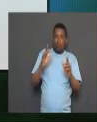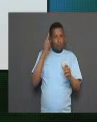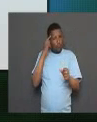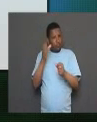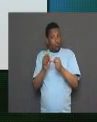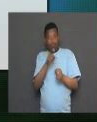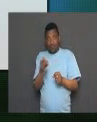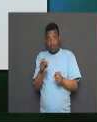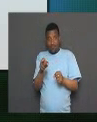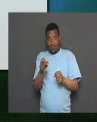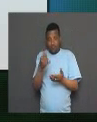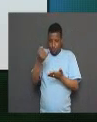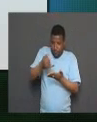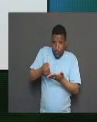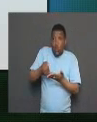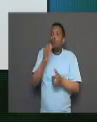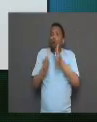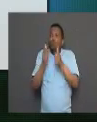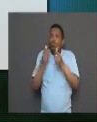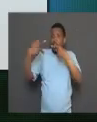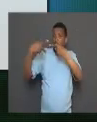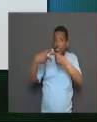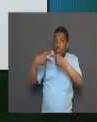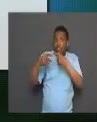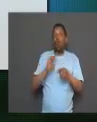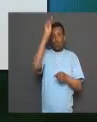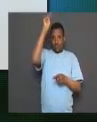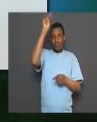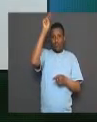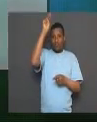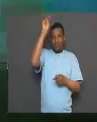remember to mark which direction is north.